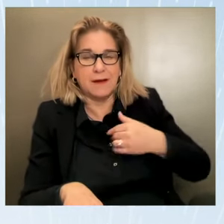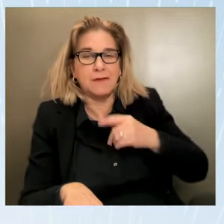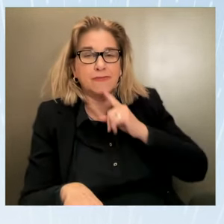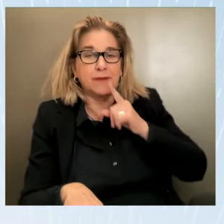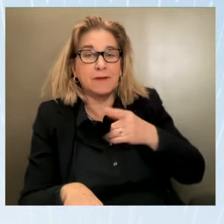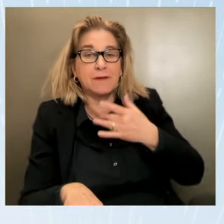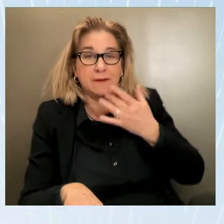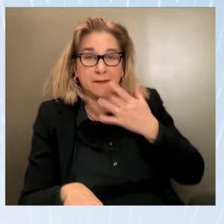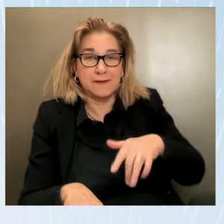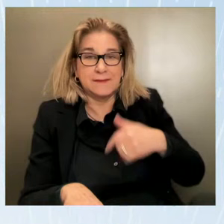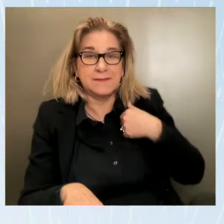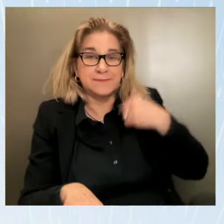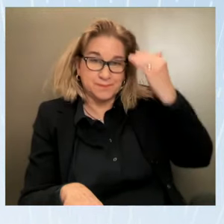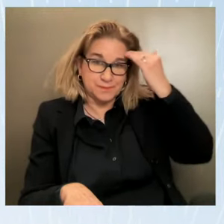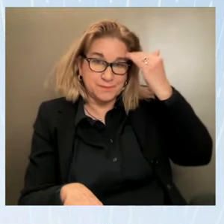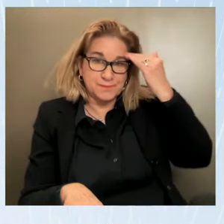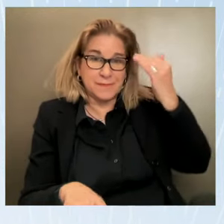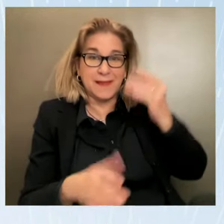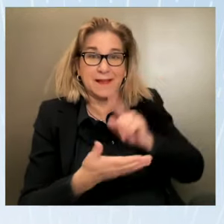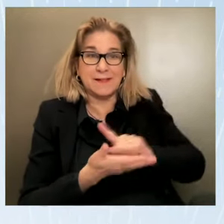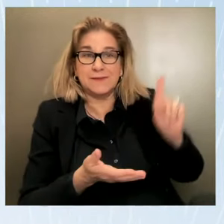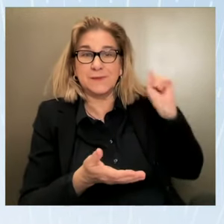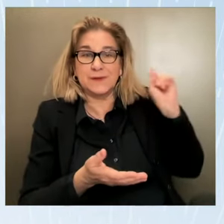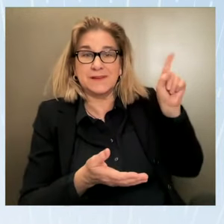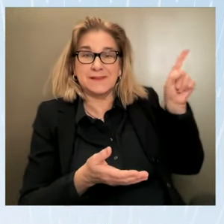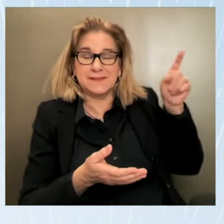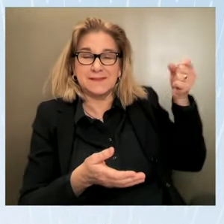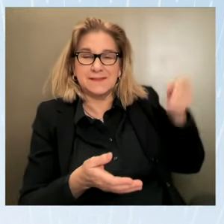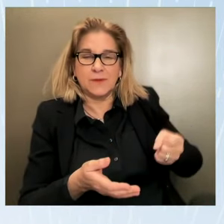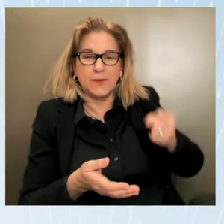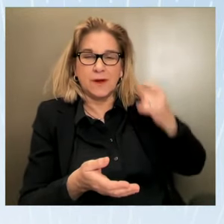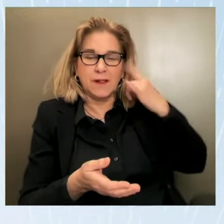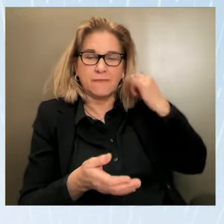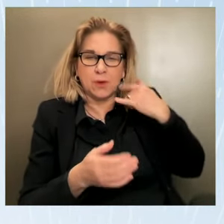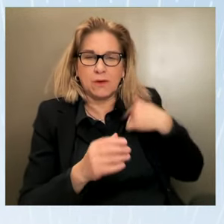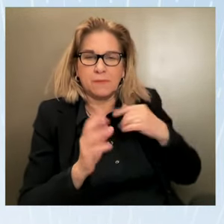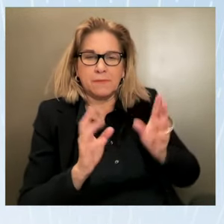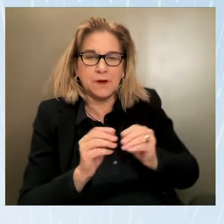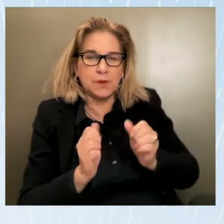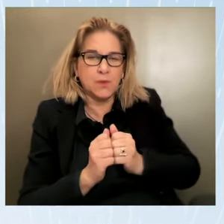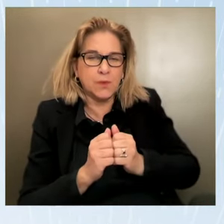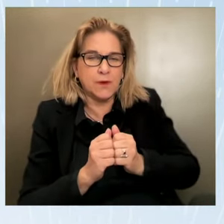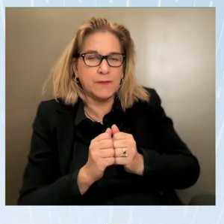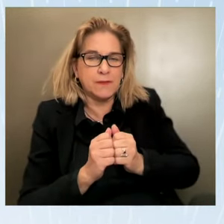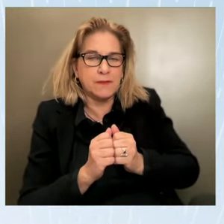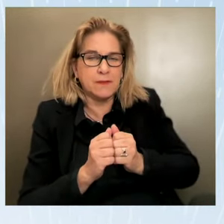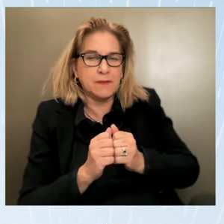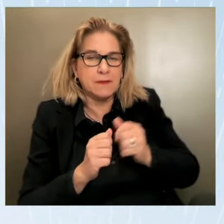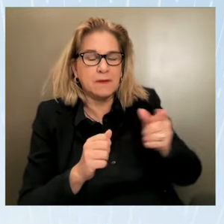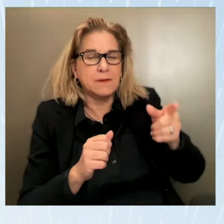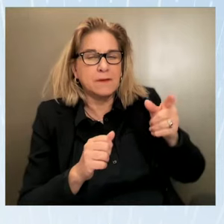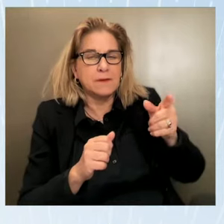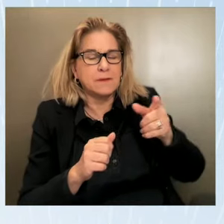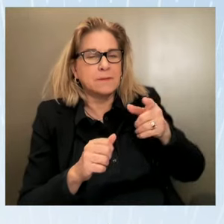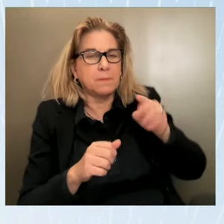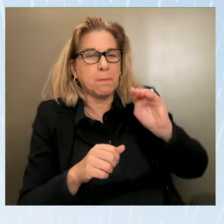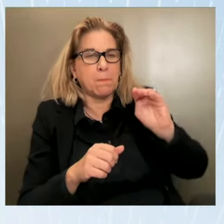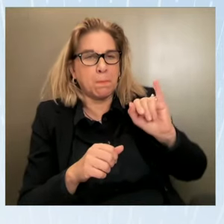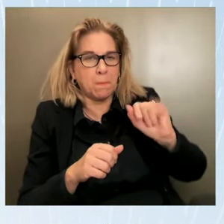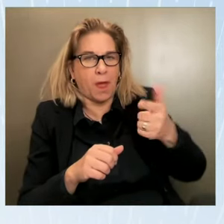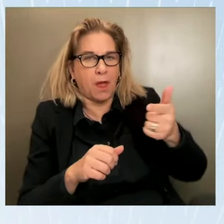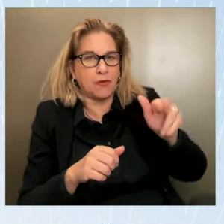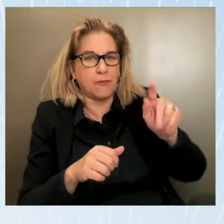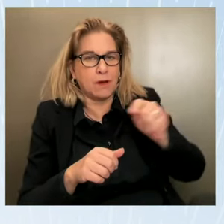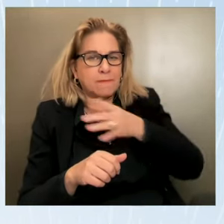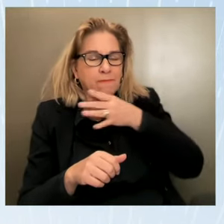last week to meet with migrant and farm workers in that area. And one of the things that was clear from that is that it is